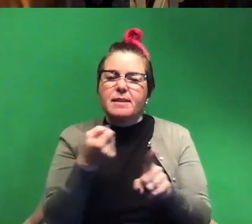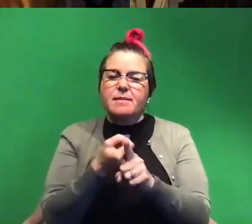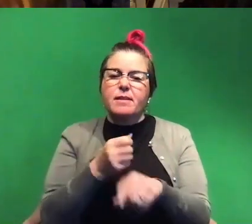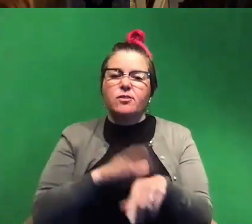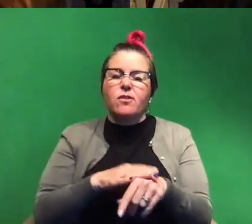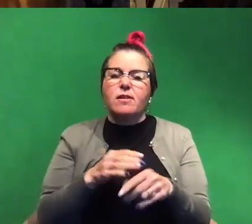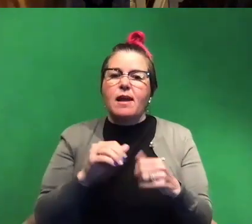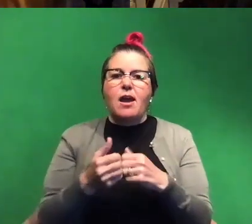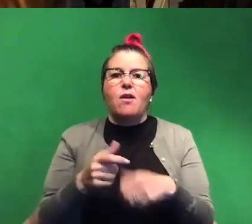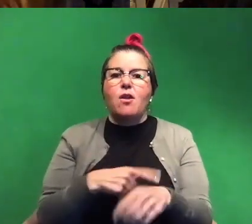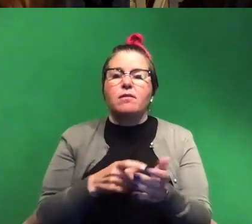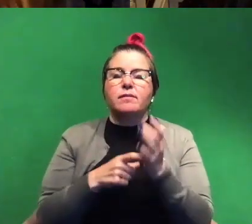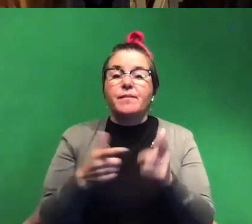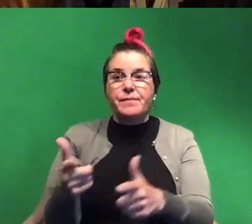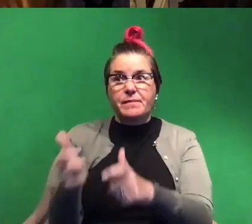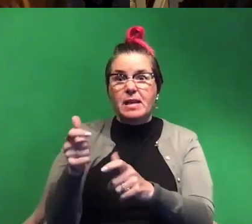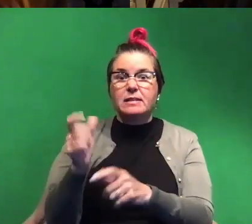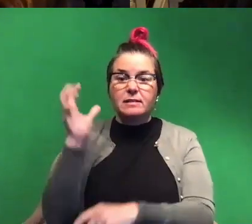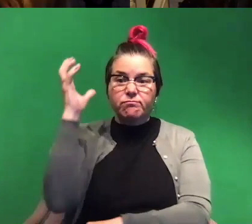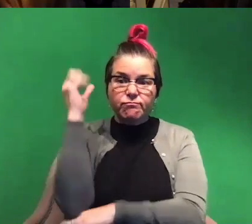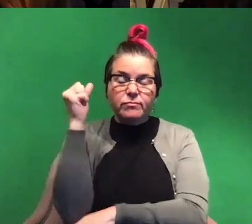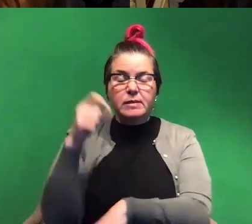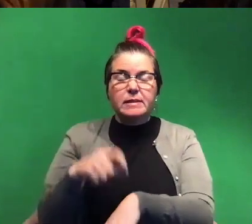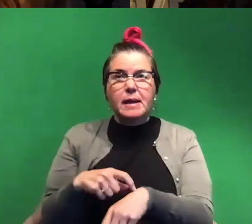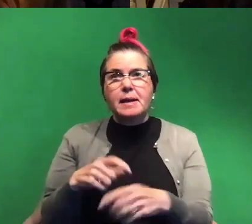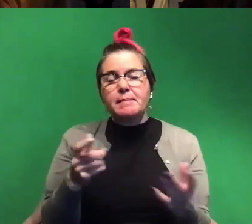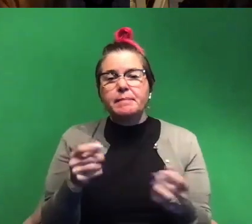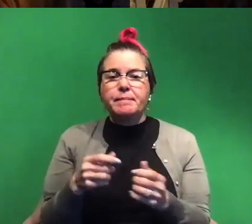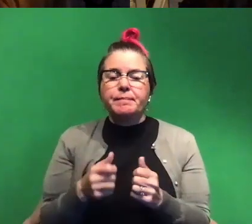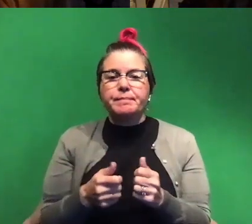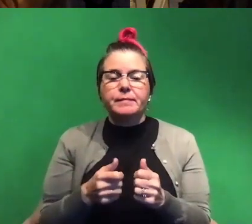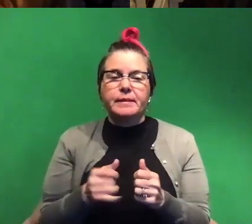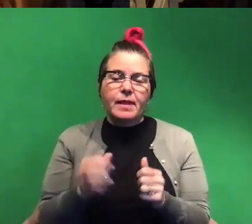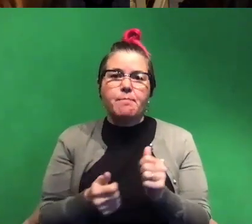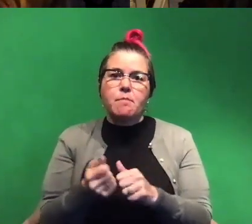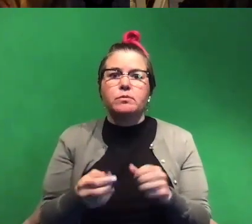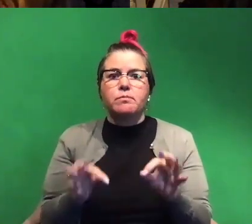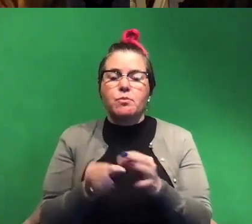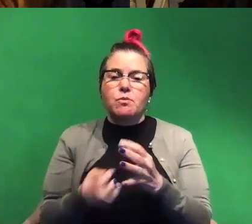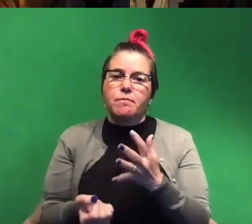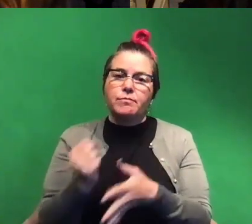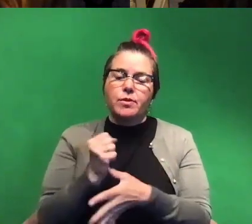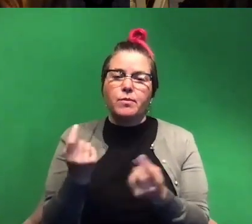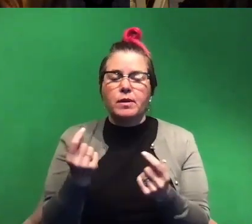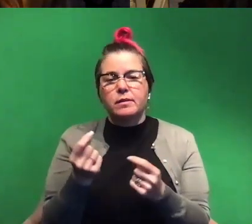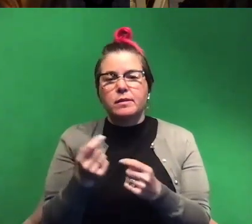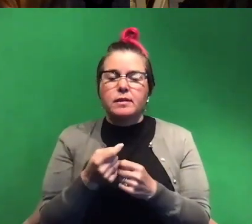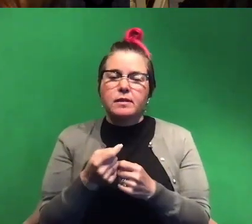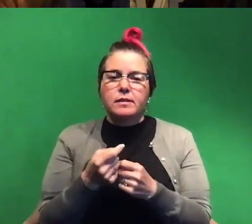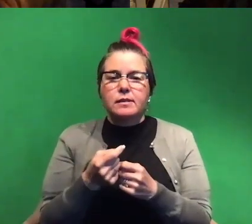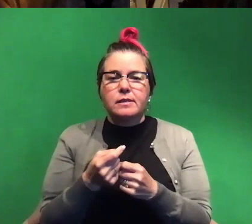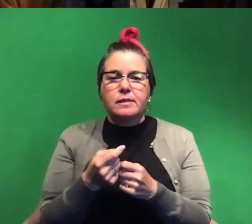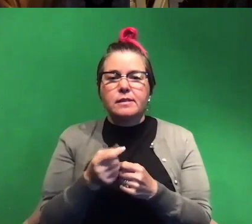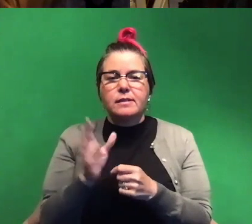think the fastest time, if we were to think that's the most important priority in the design, is around I